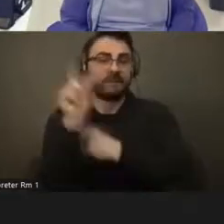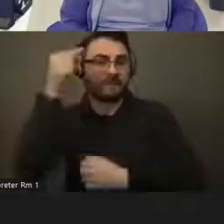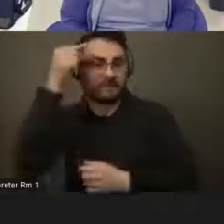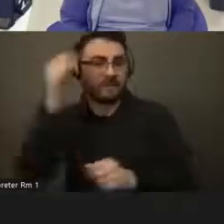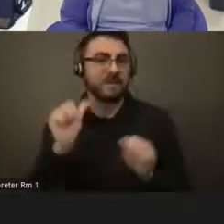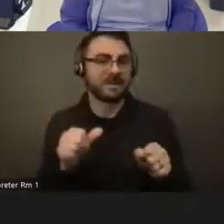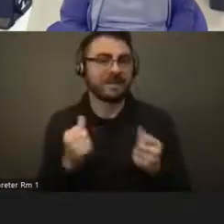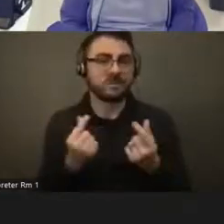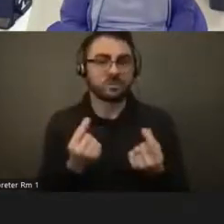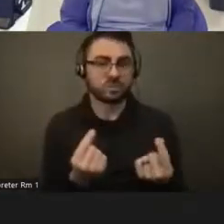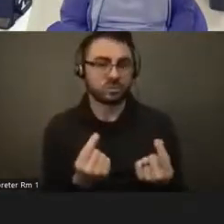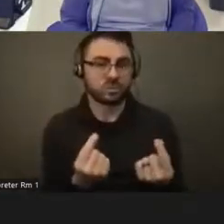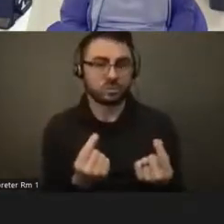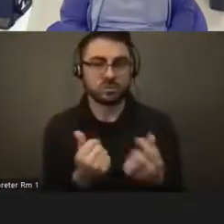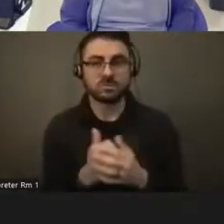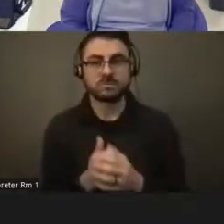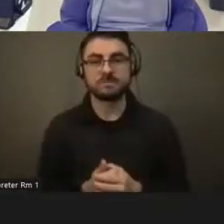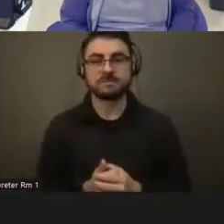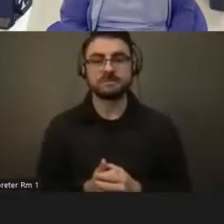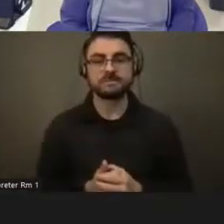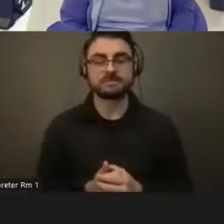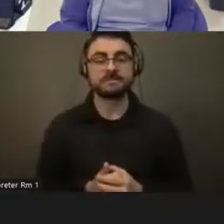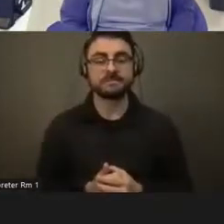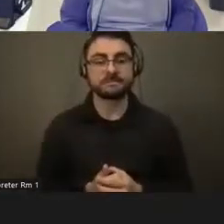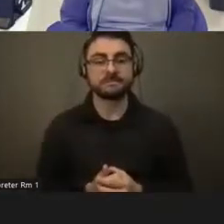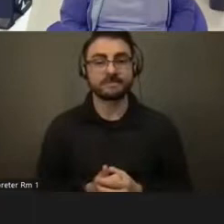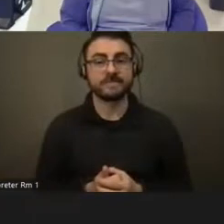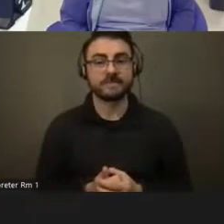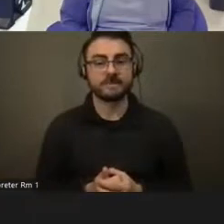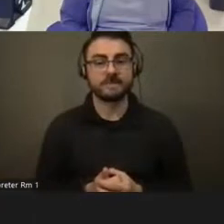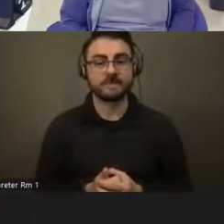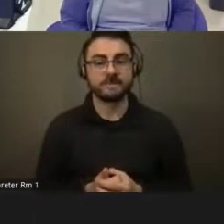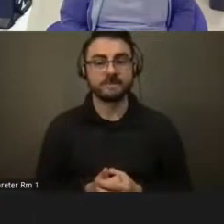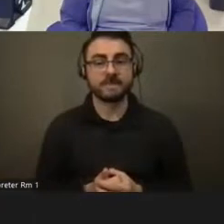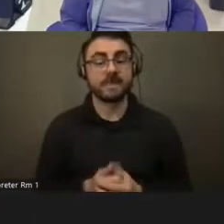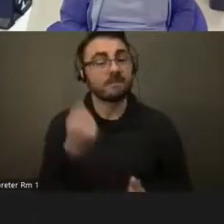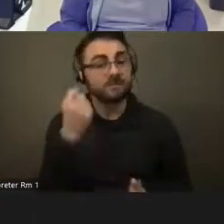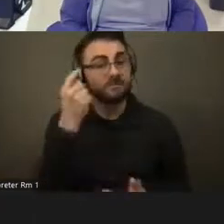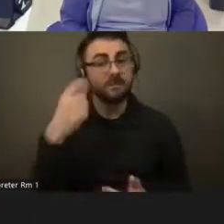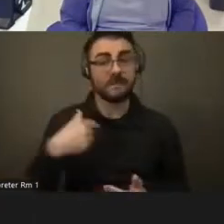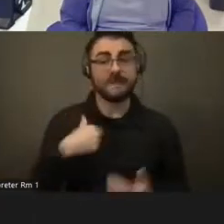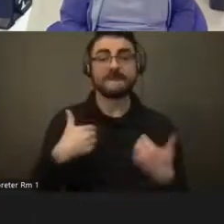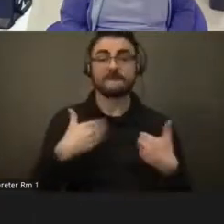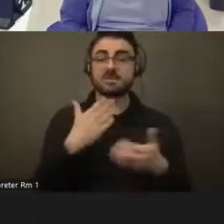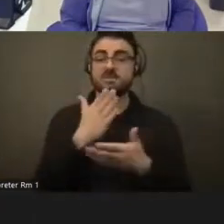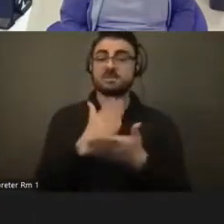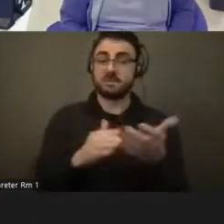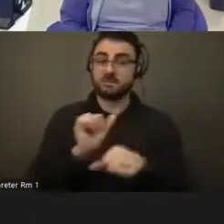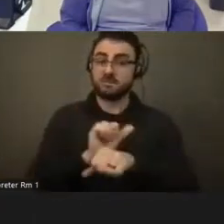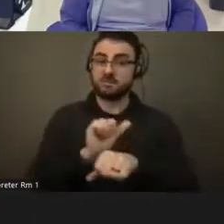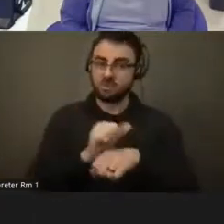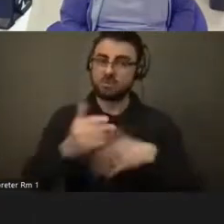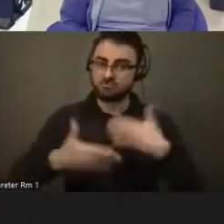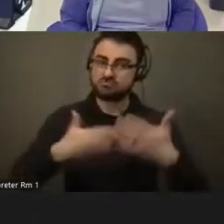And we have had some work going on thanks to